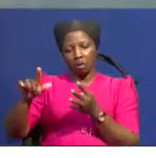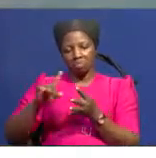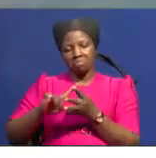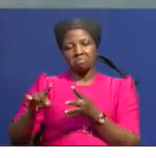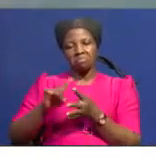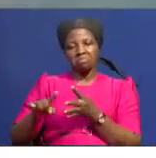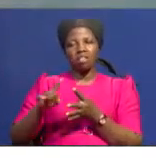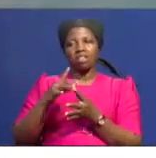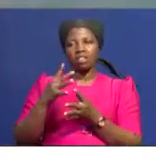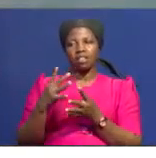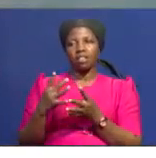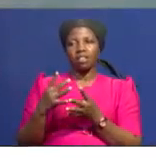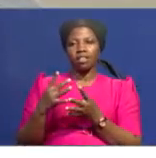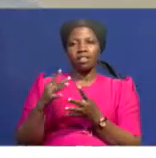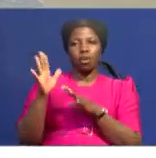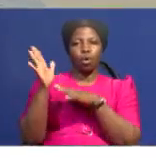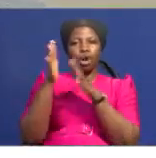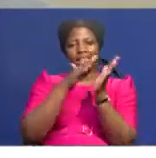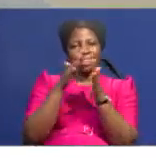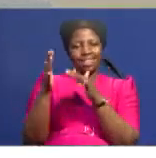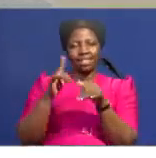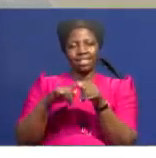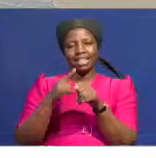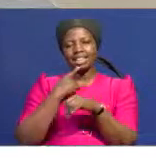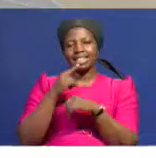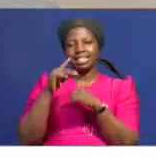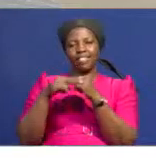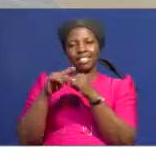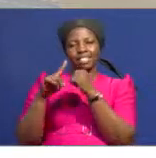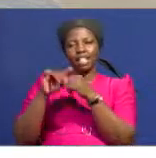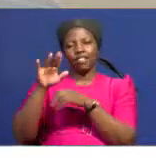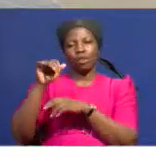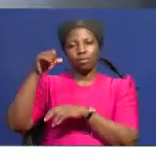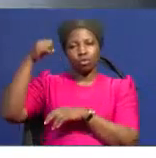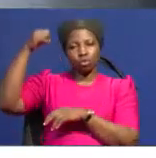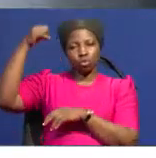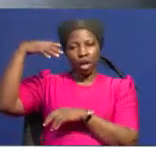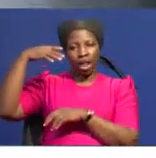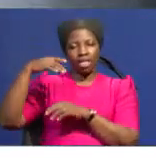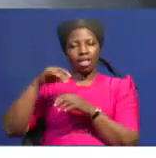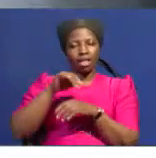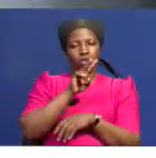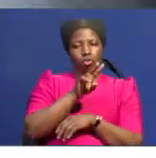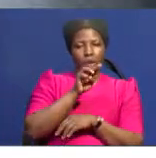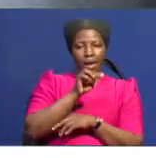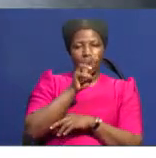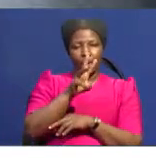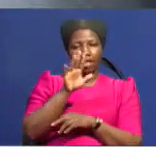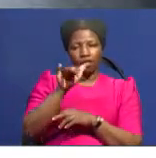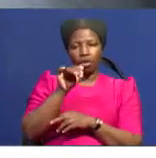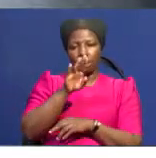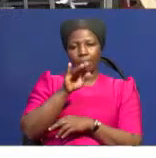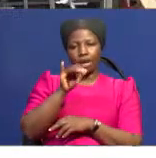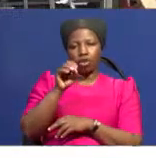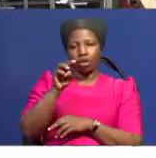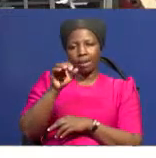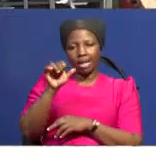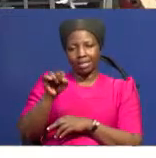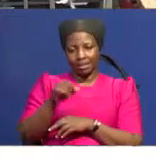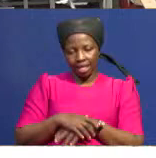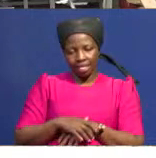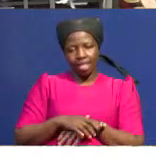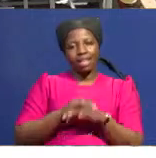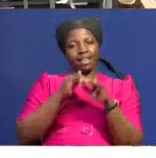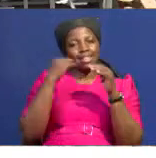436 megawatts from wind, 173 megawatts from solar, and 2 megawatts from biomass. While renewable energy